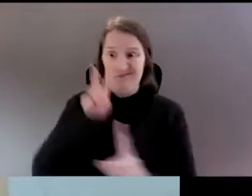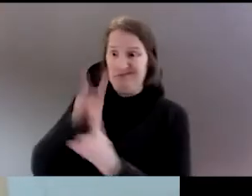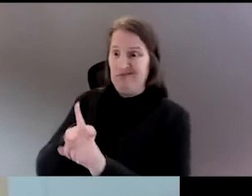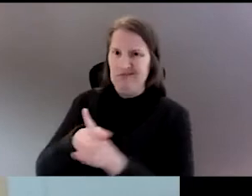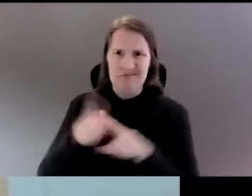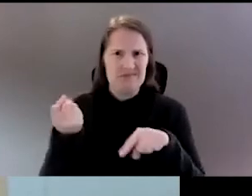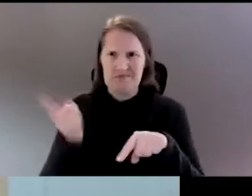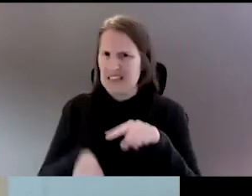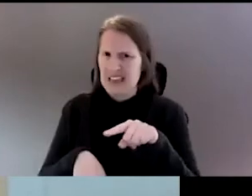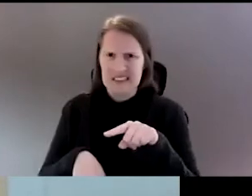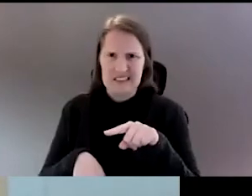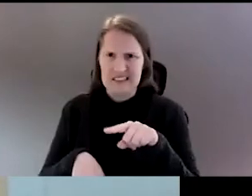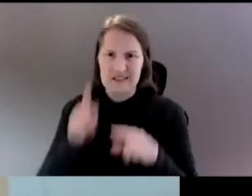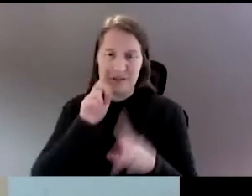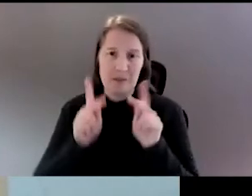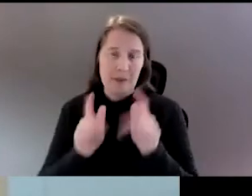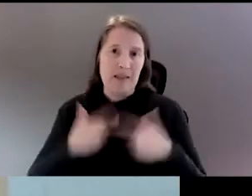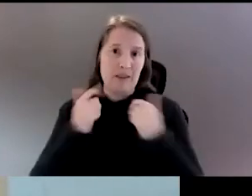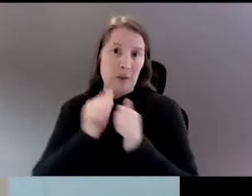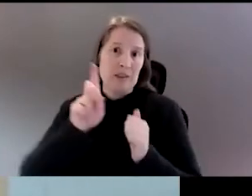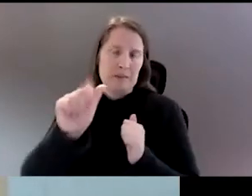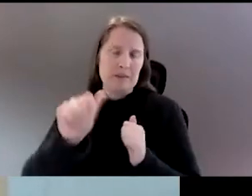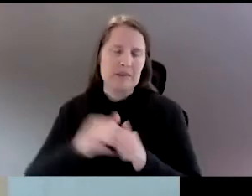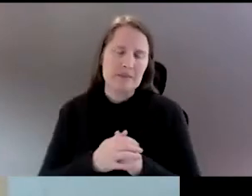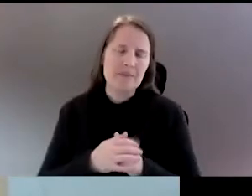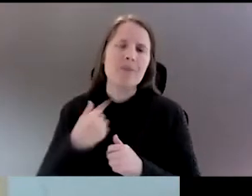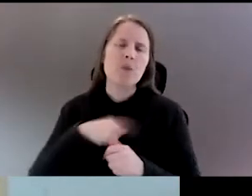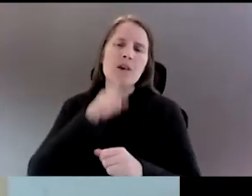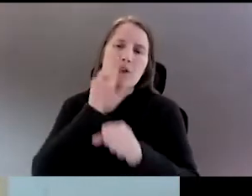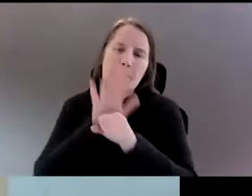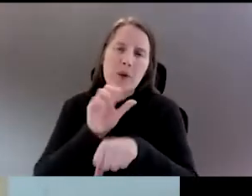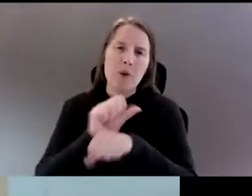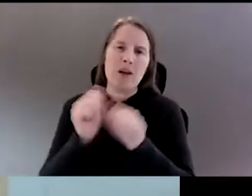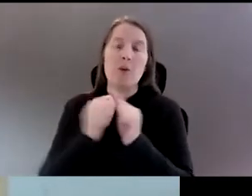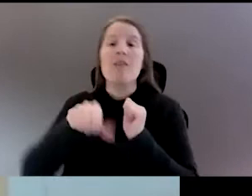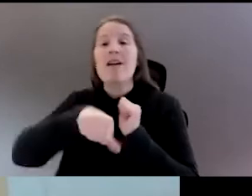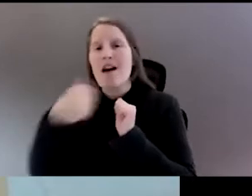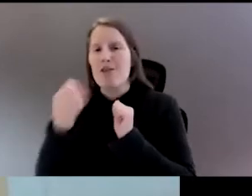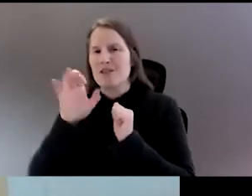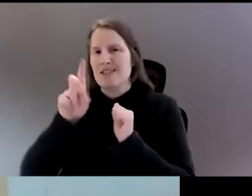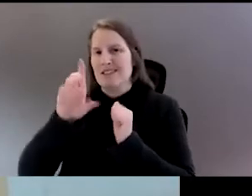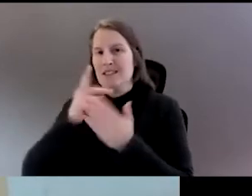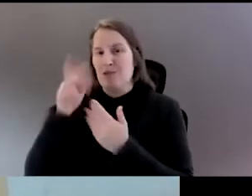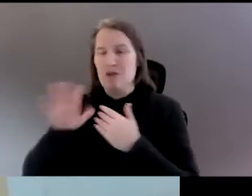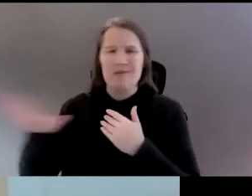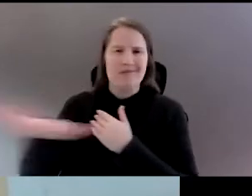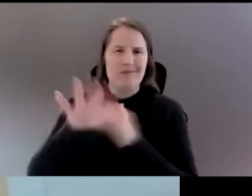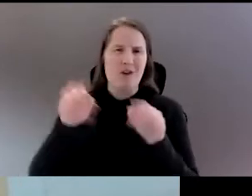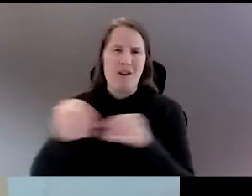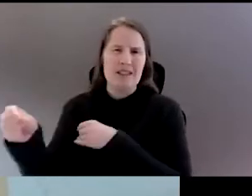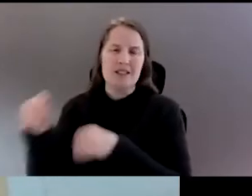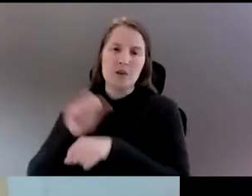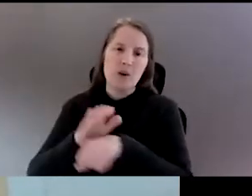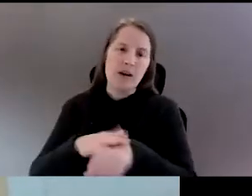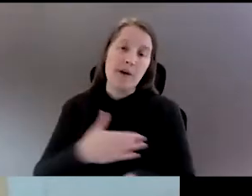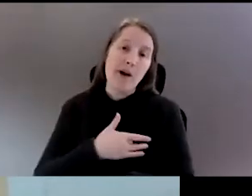disabilities. And so we are committed to work with other CDC programs who work on things like heart disease, diabetes, cancer,